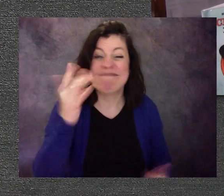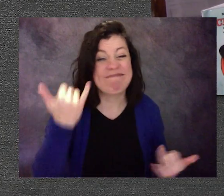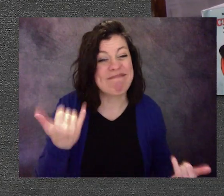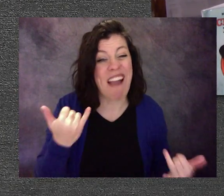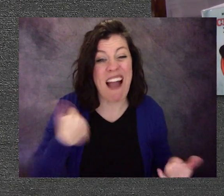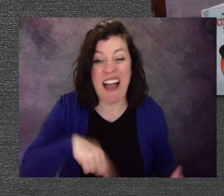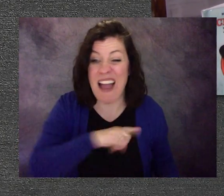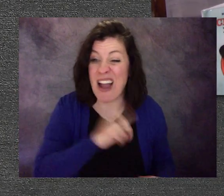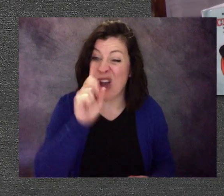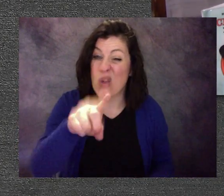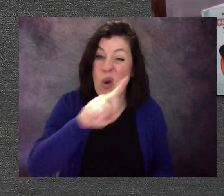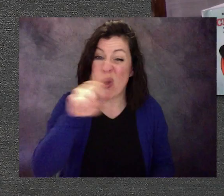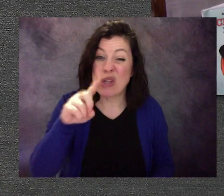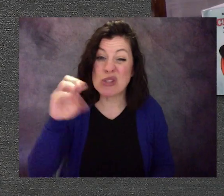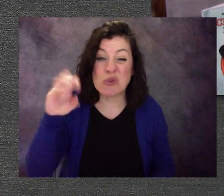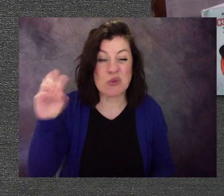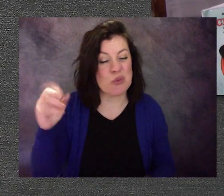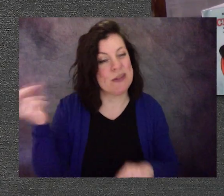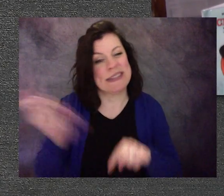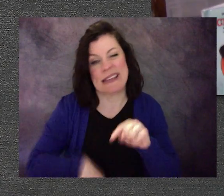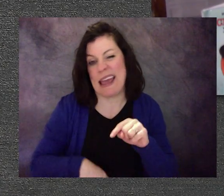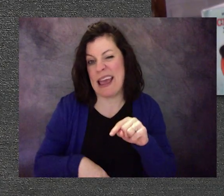Uh-oh, Clifford.